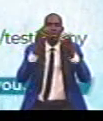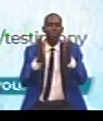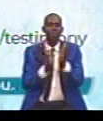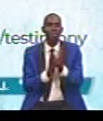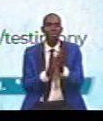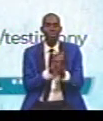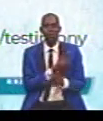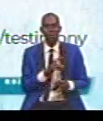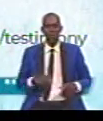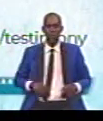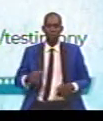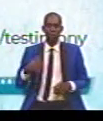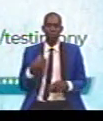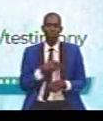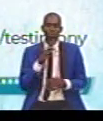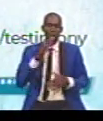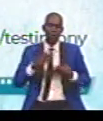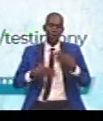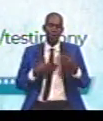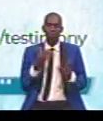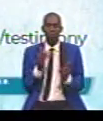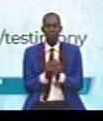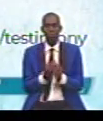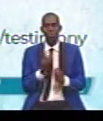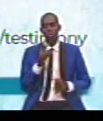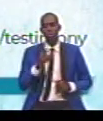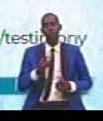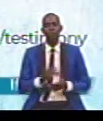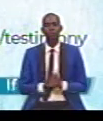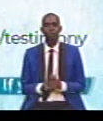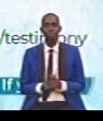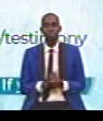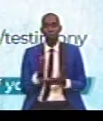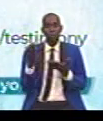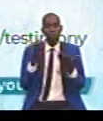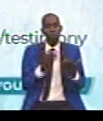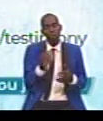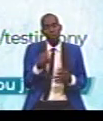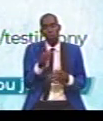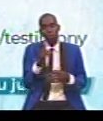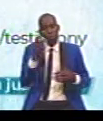we rejoice with you. You brought anybody who is sick, test them.